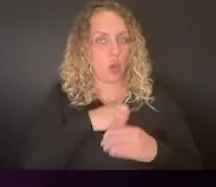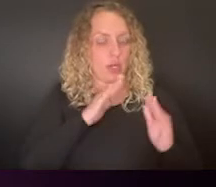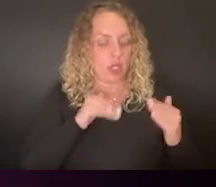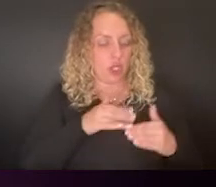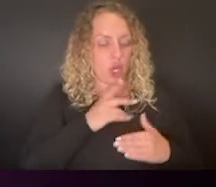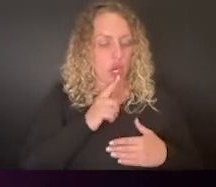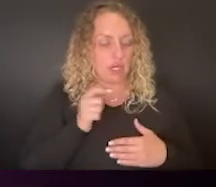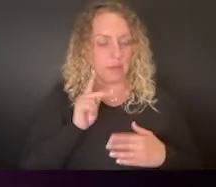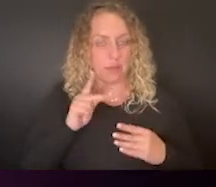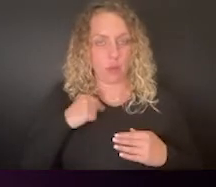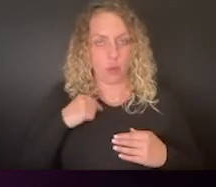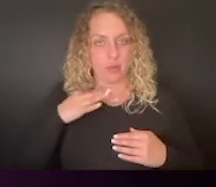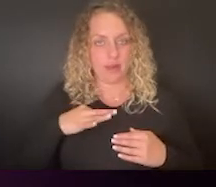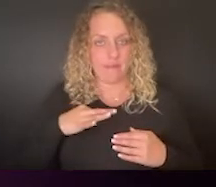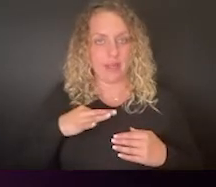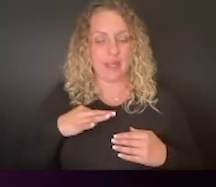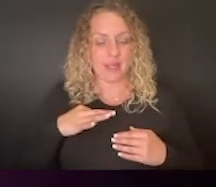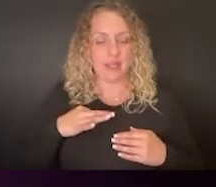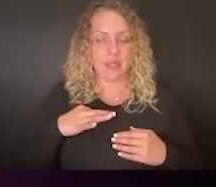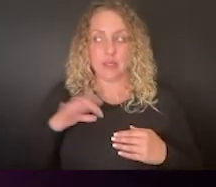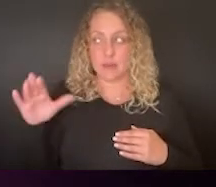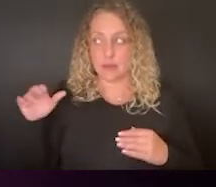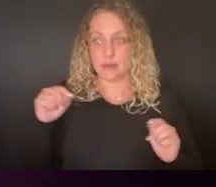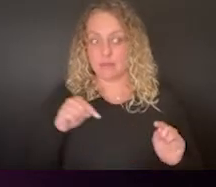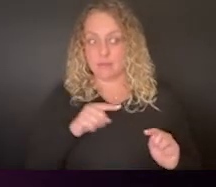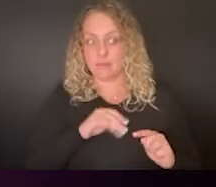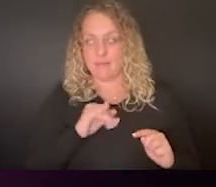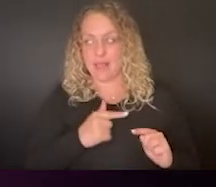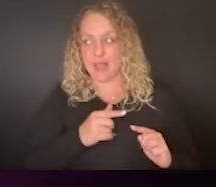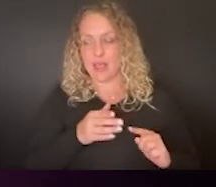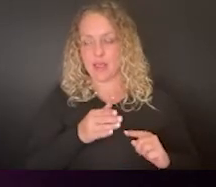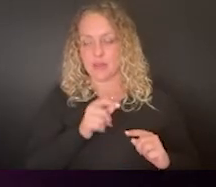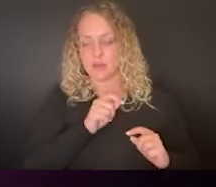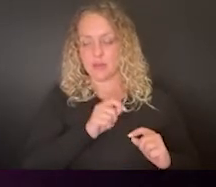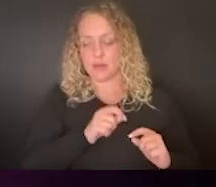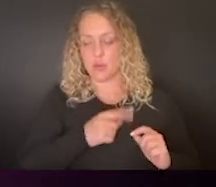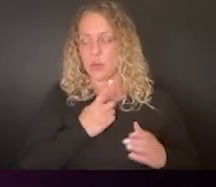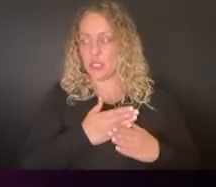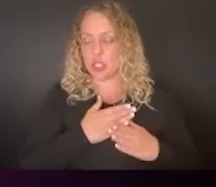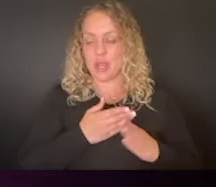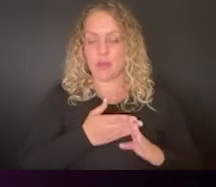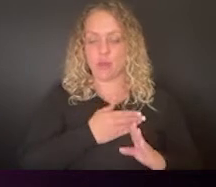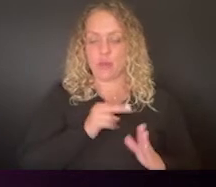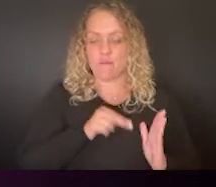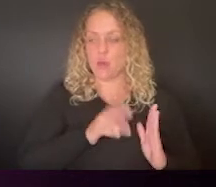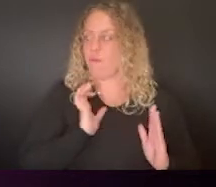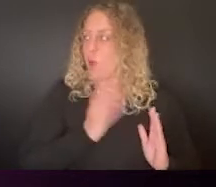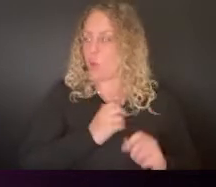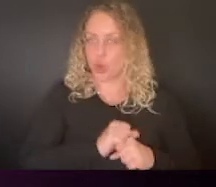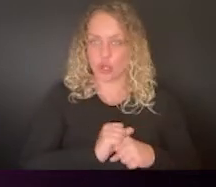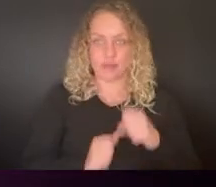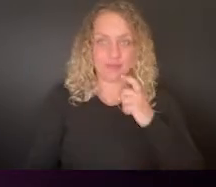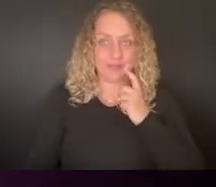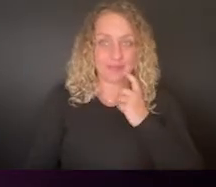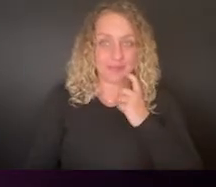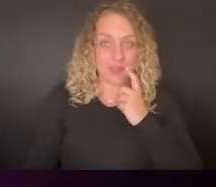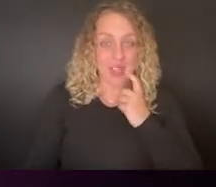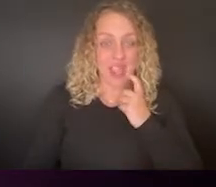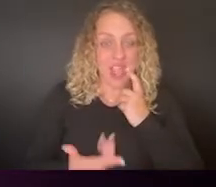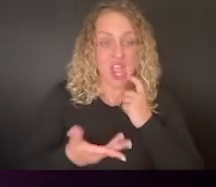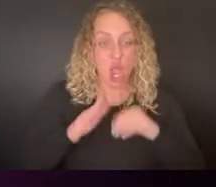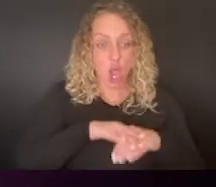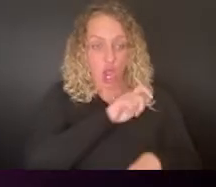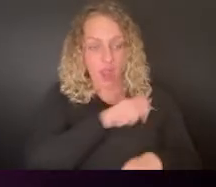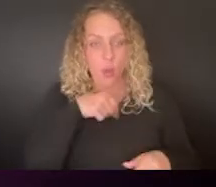the app. And because this was a secret project, we could target our stakeholders with